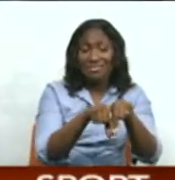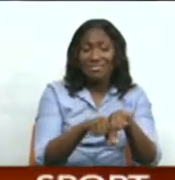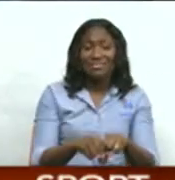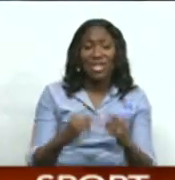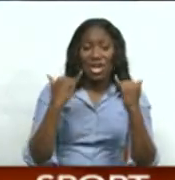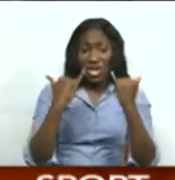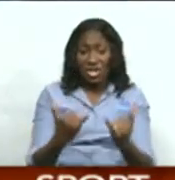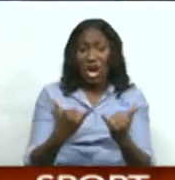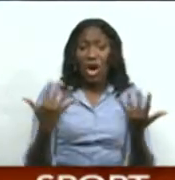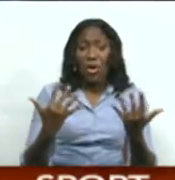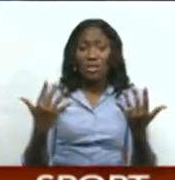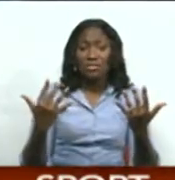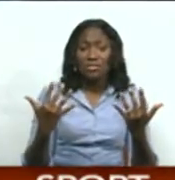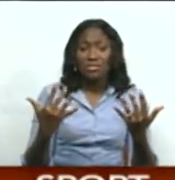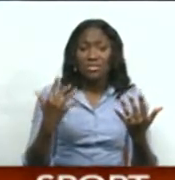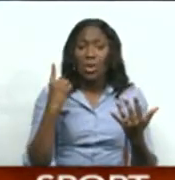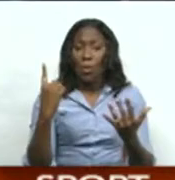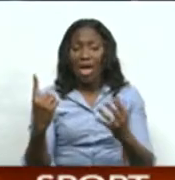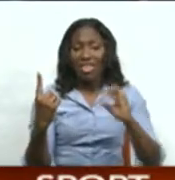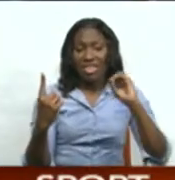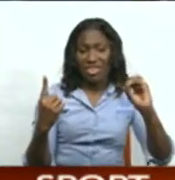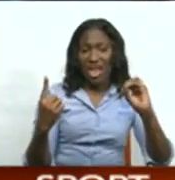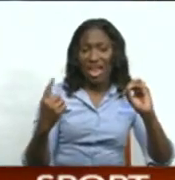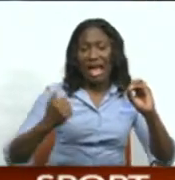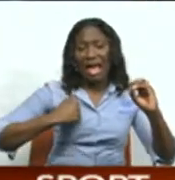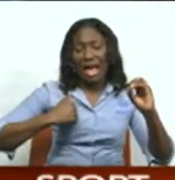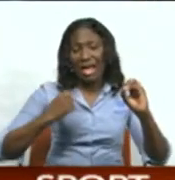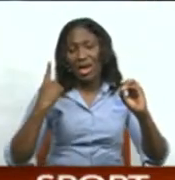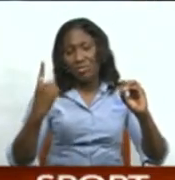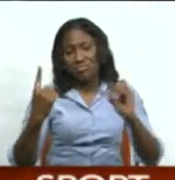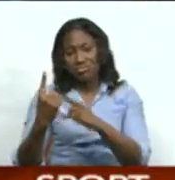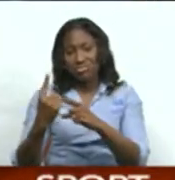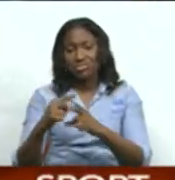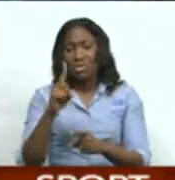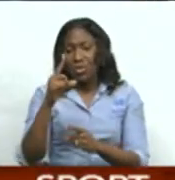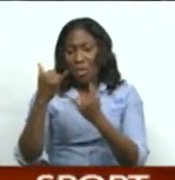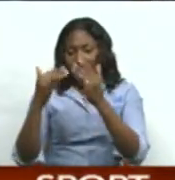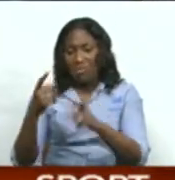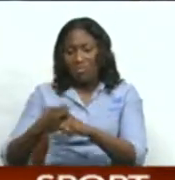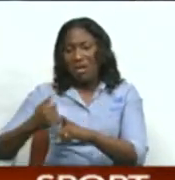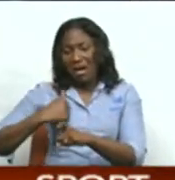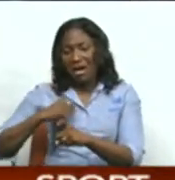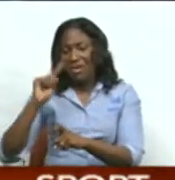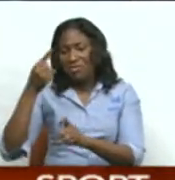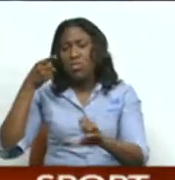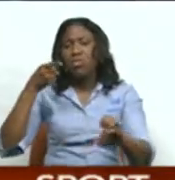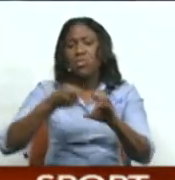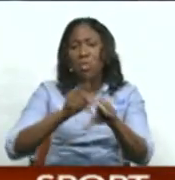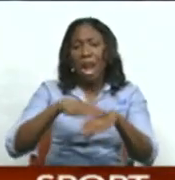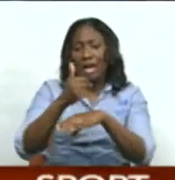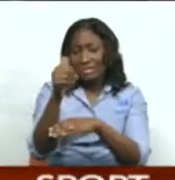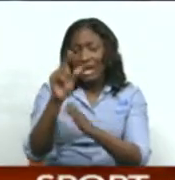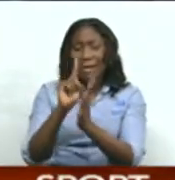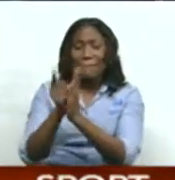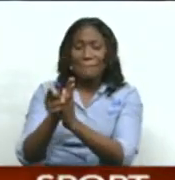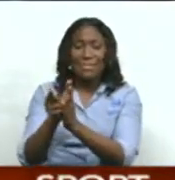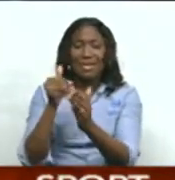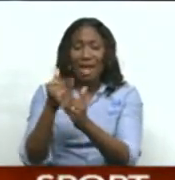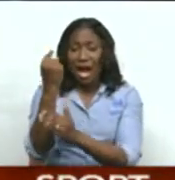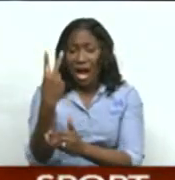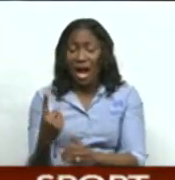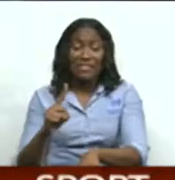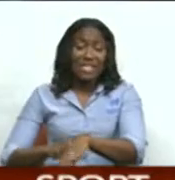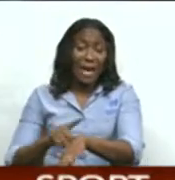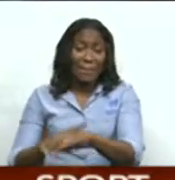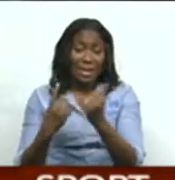score currently stands at 1-0 in favor of Canada. Miles Morgan got that first goal in the 10th minute, approaching